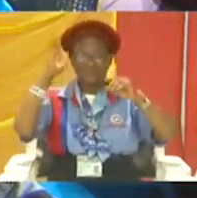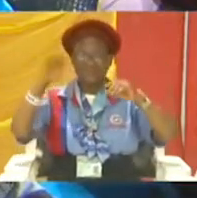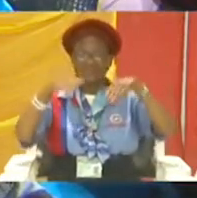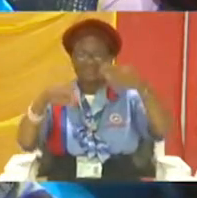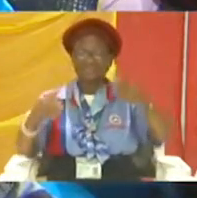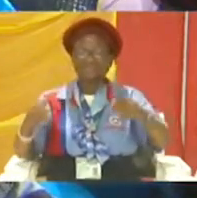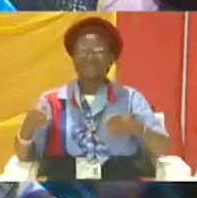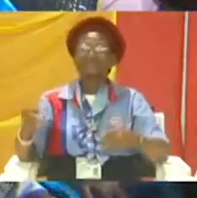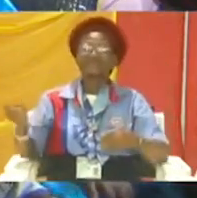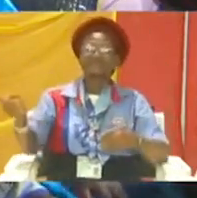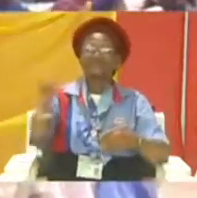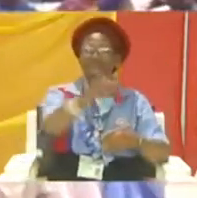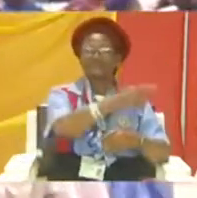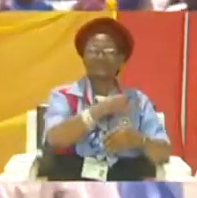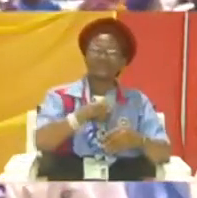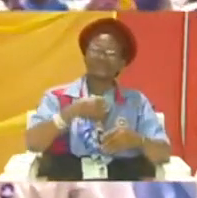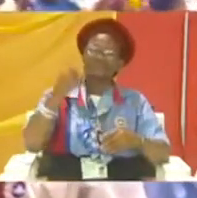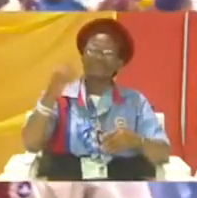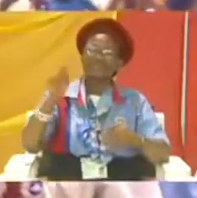answer.